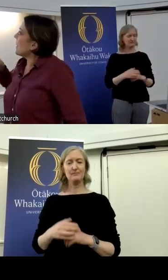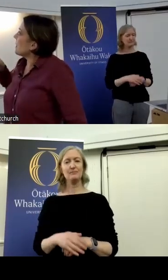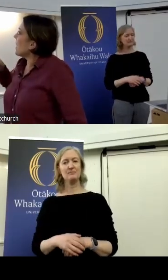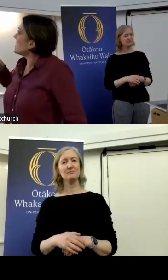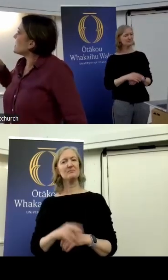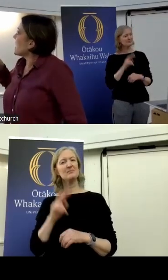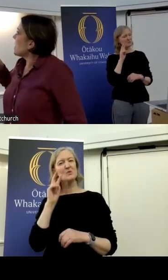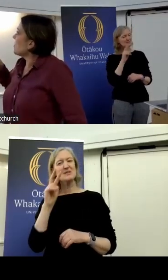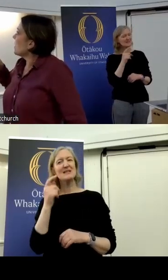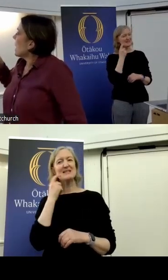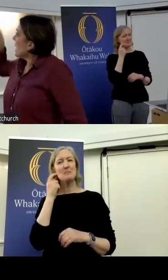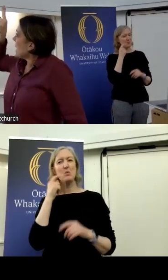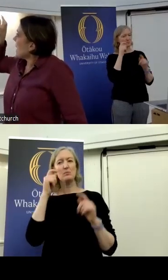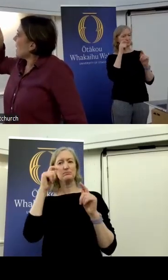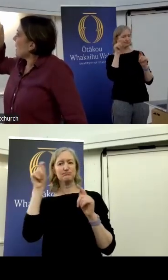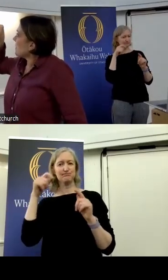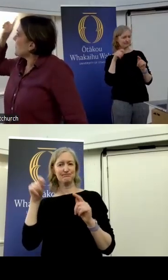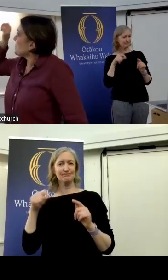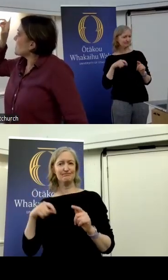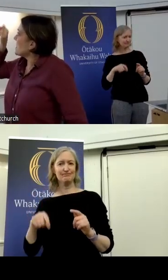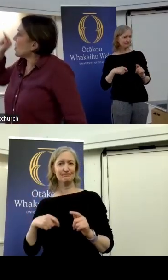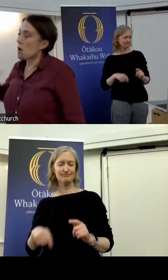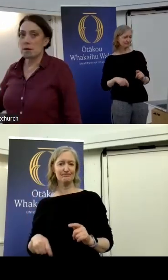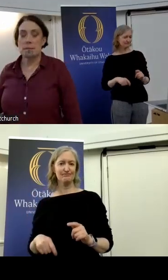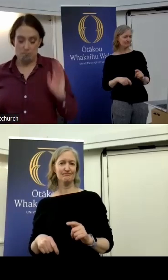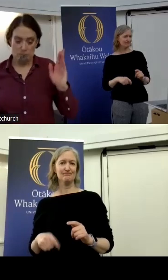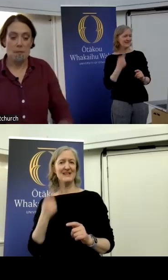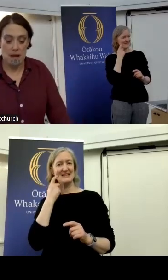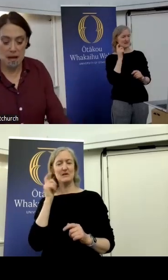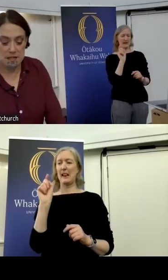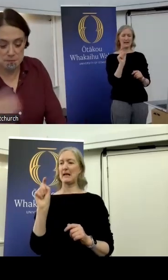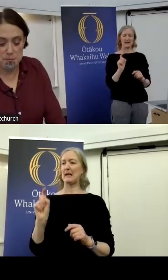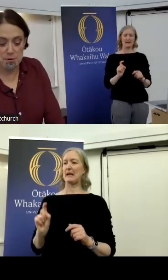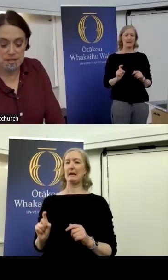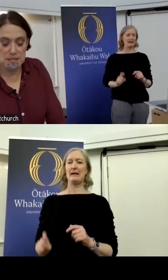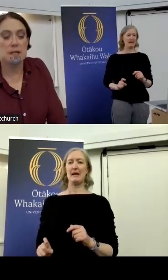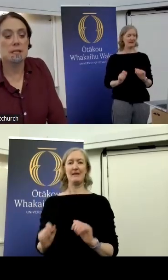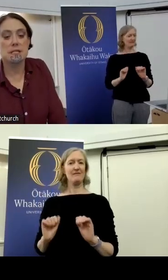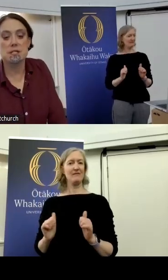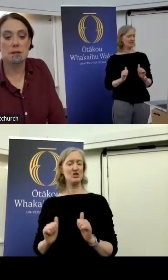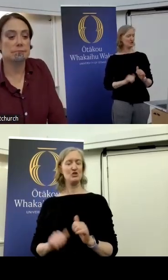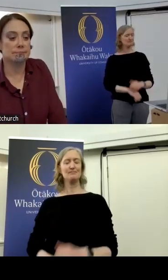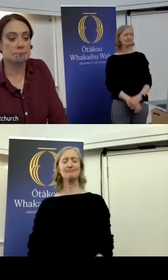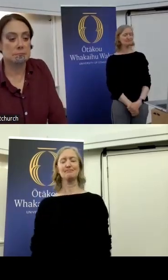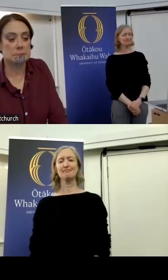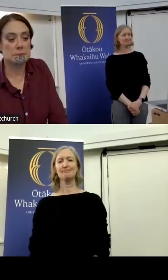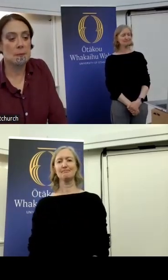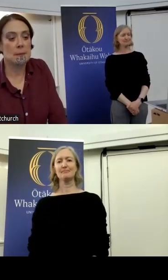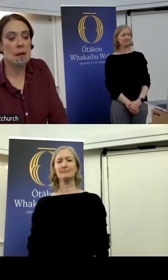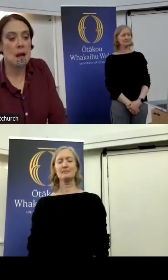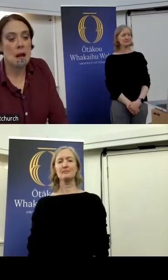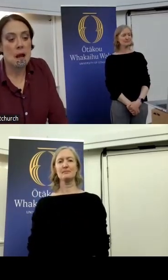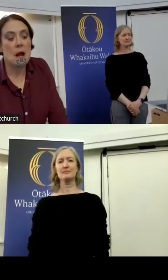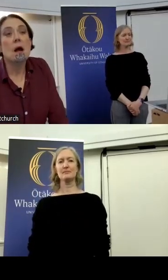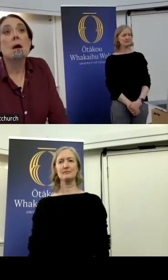simple, like it, scale, and then people just click on and progress to the next section.